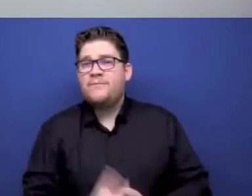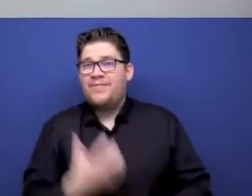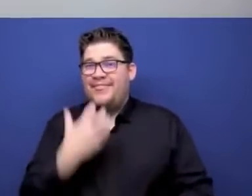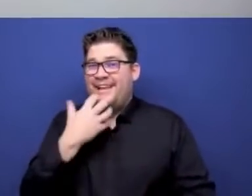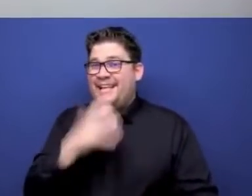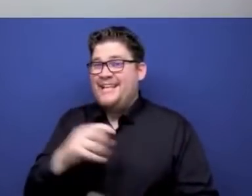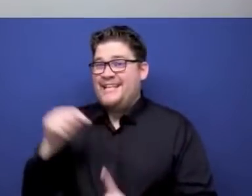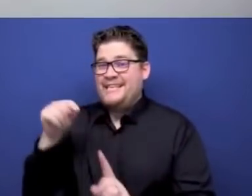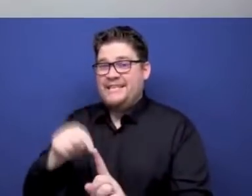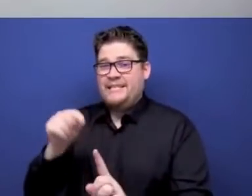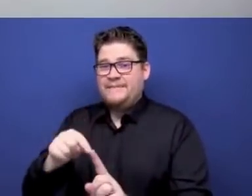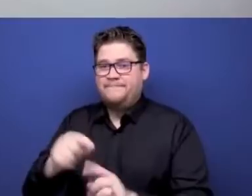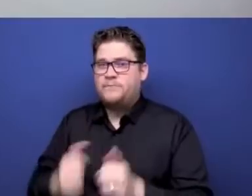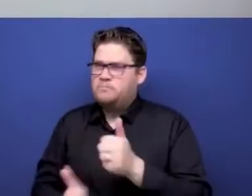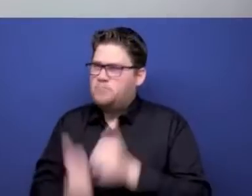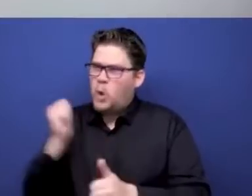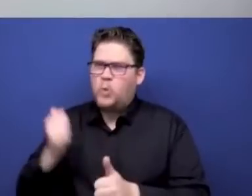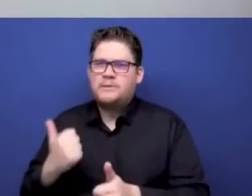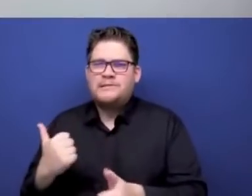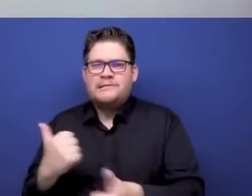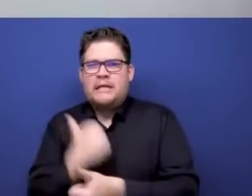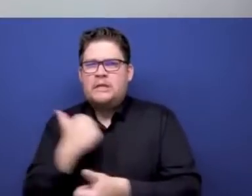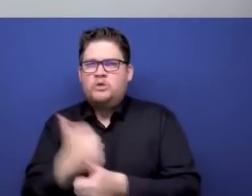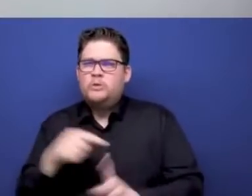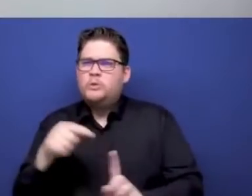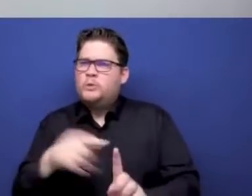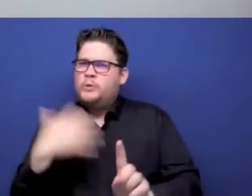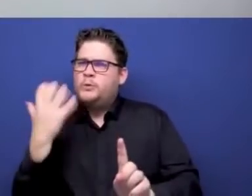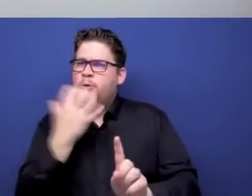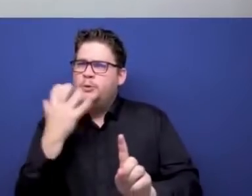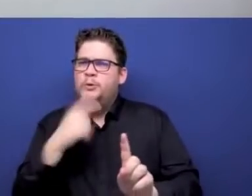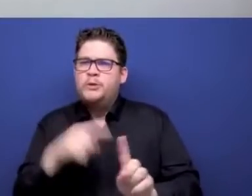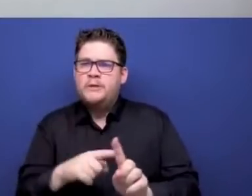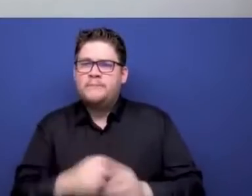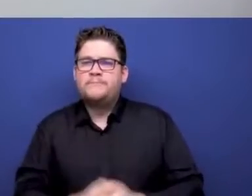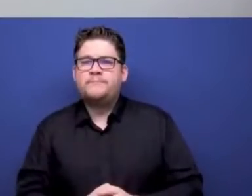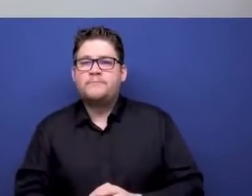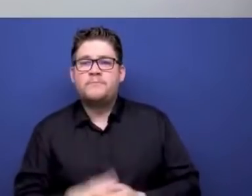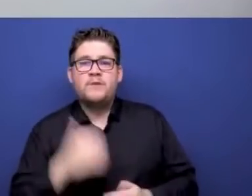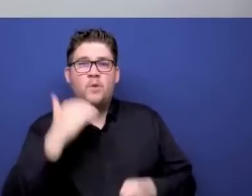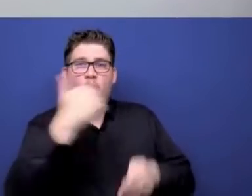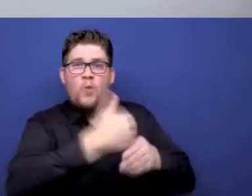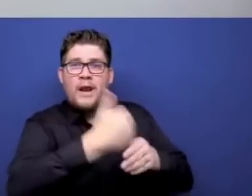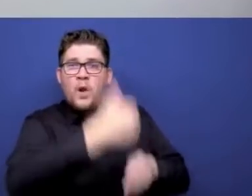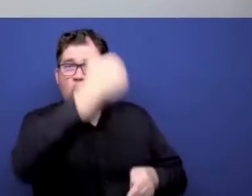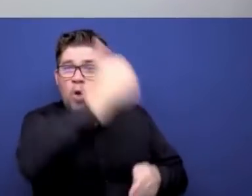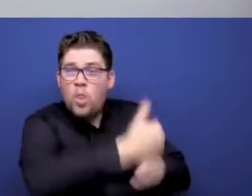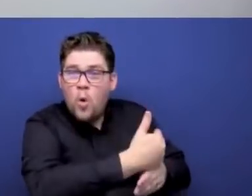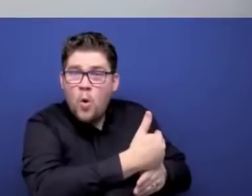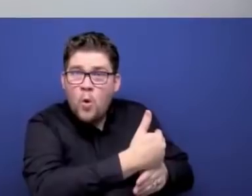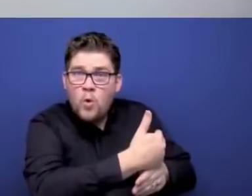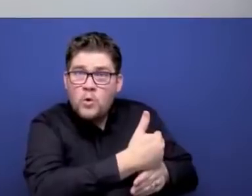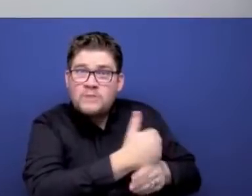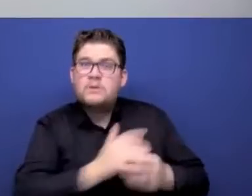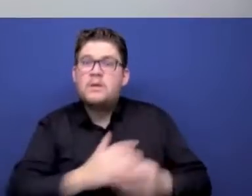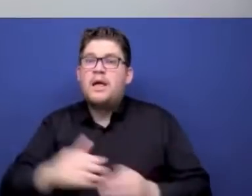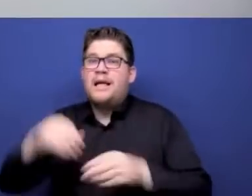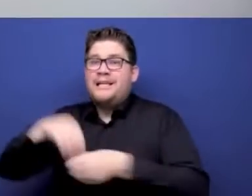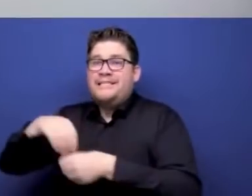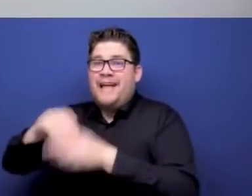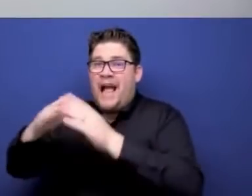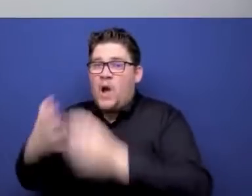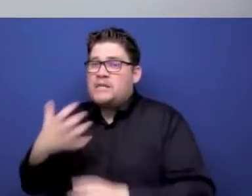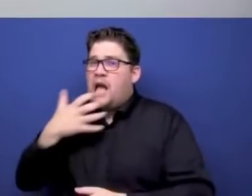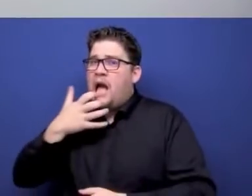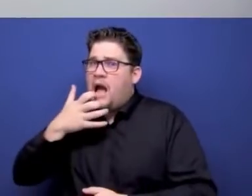So if we are closing windows and it gets too hot in the house because of the smoke, we really need to be aware of the heat as well. So